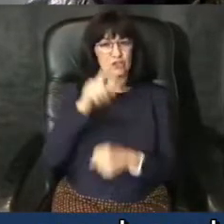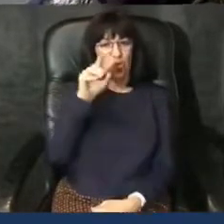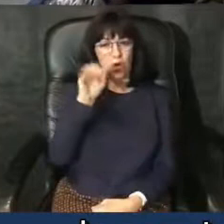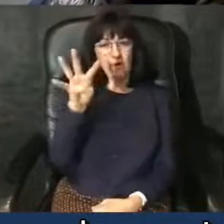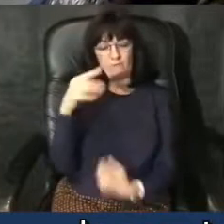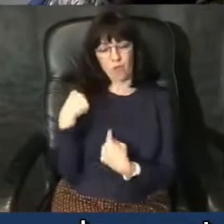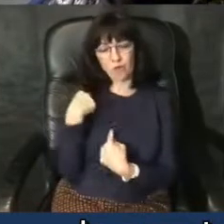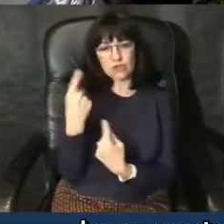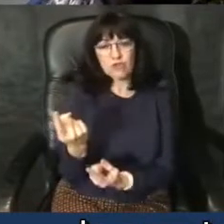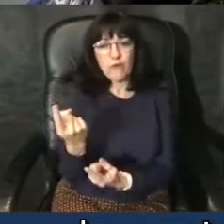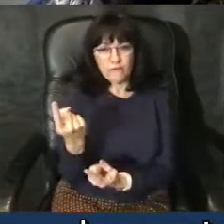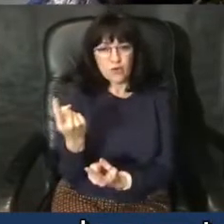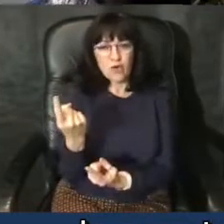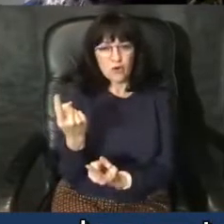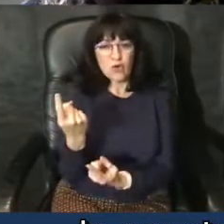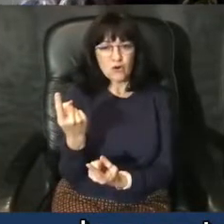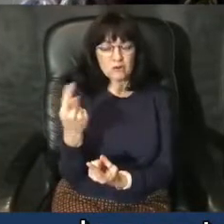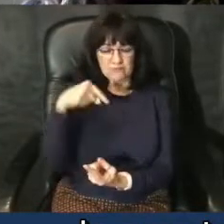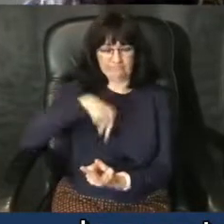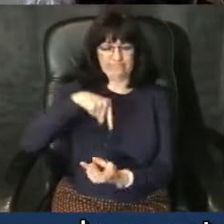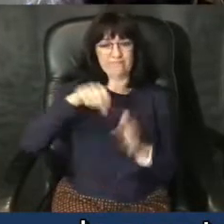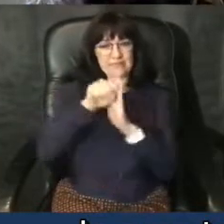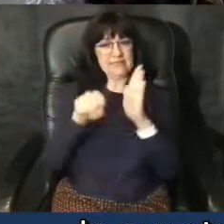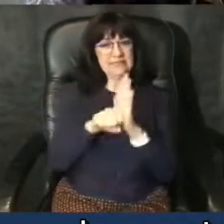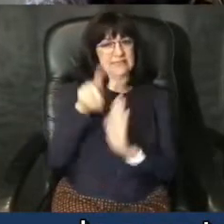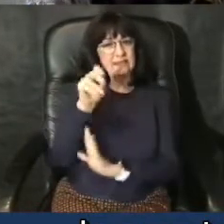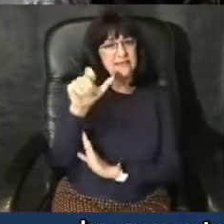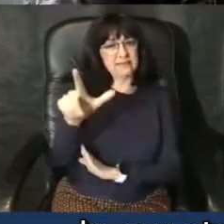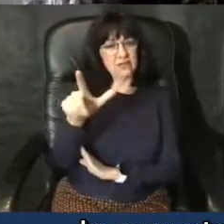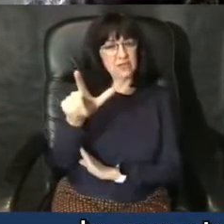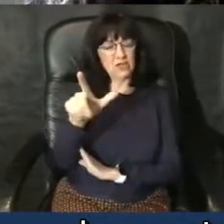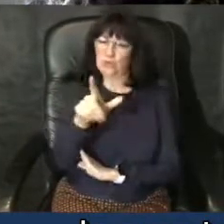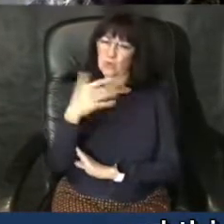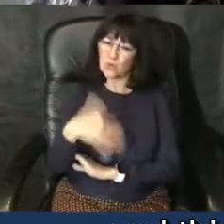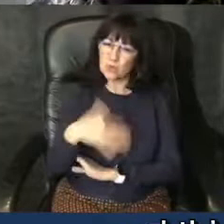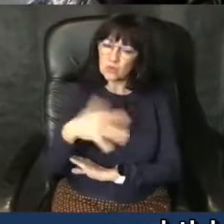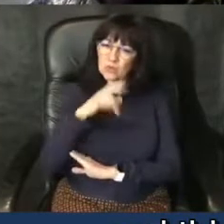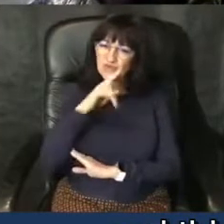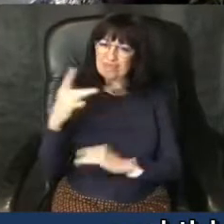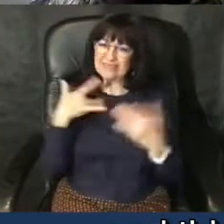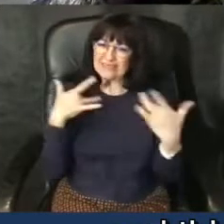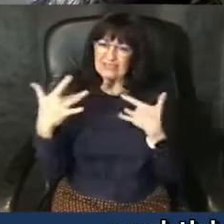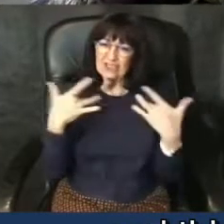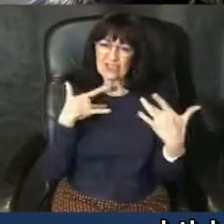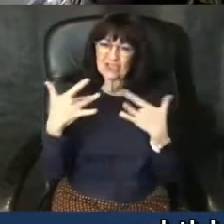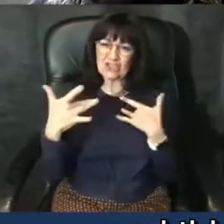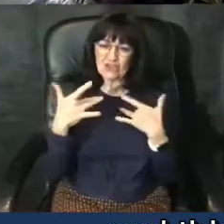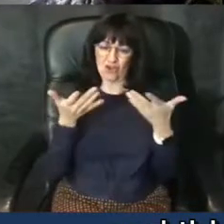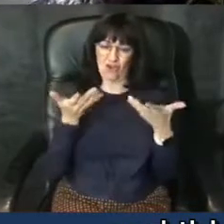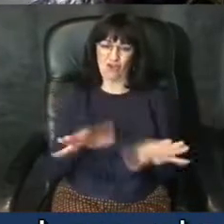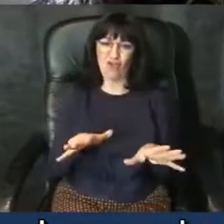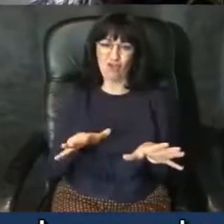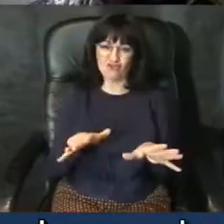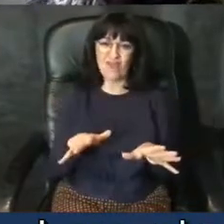deaths in our state. And so we are extremely concerned about this. And this is why we have Lieutenant Governor